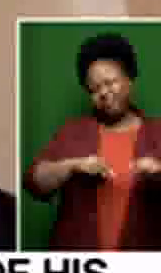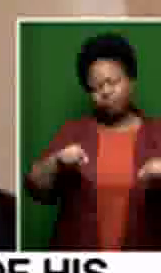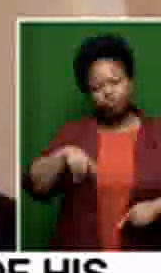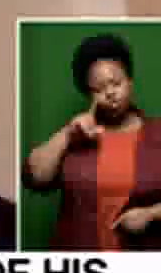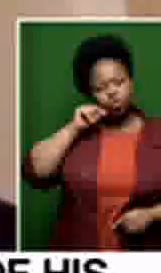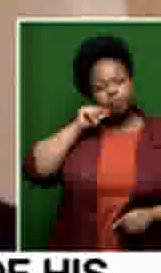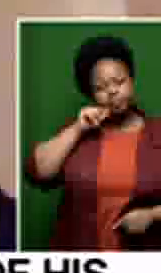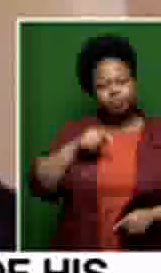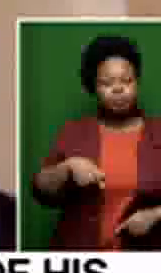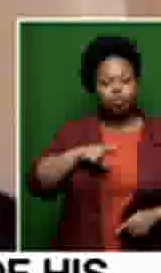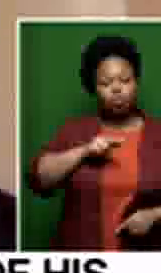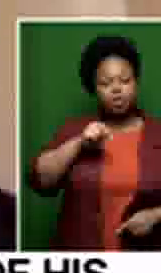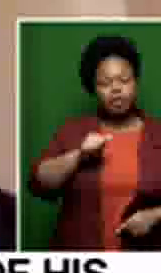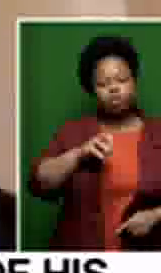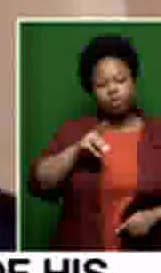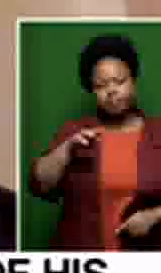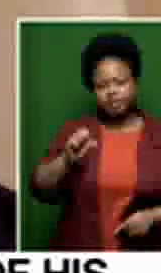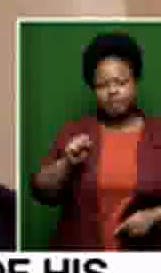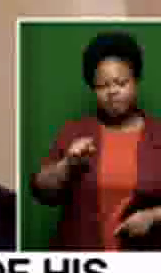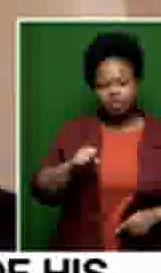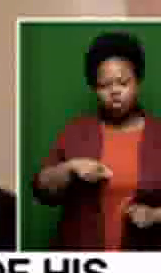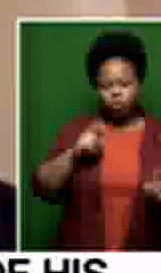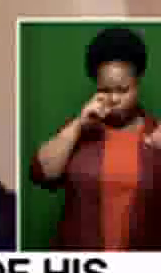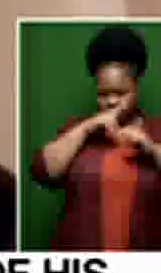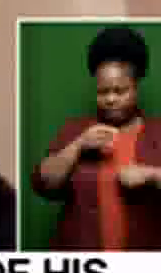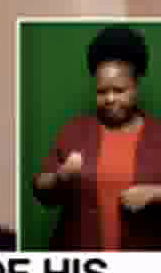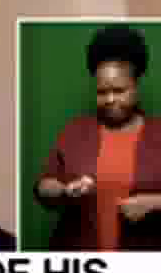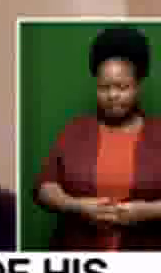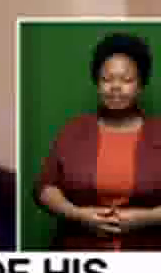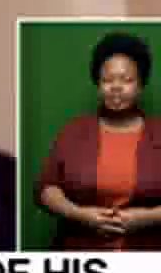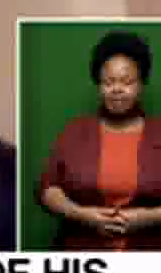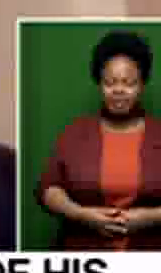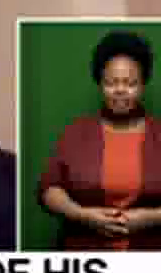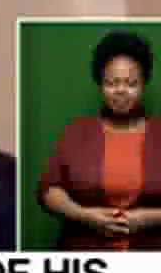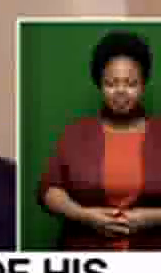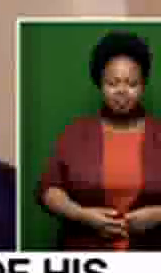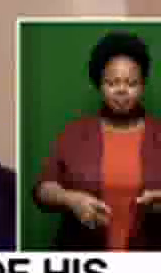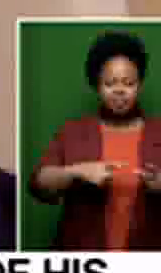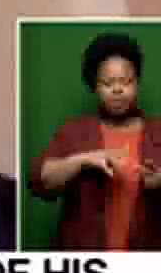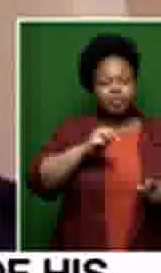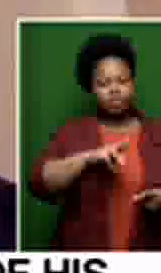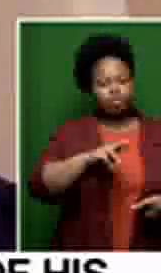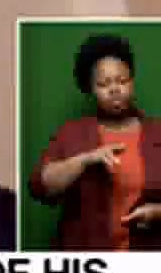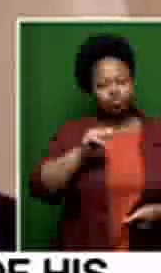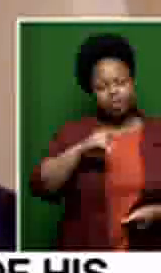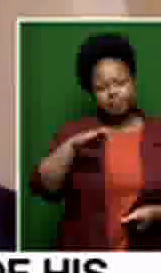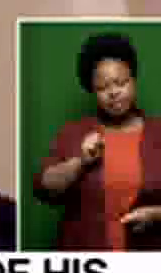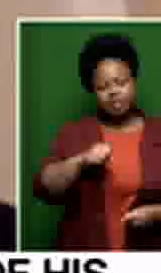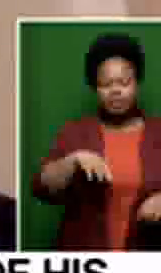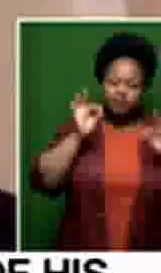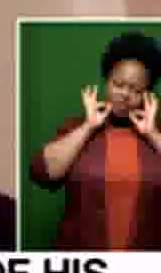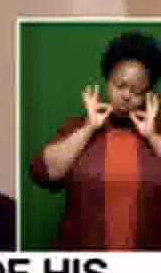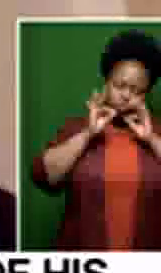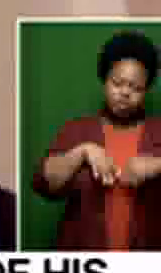On Twitter, it's Una Rams Weird Kid. I know it's weird. On Instagram, Facebook, and YouTube,